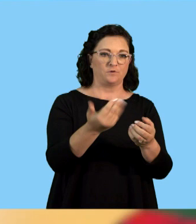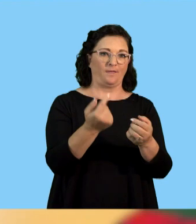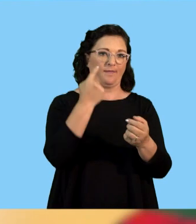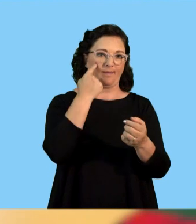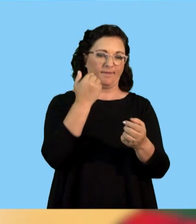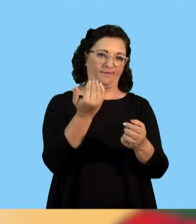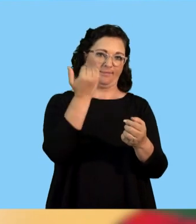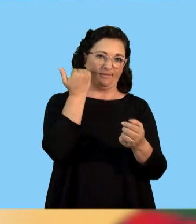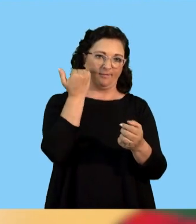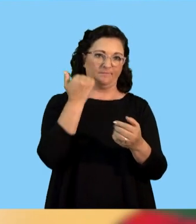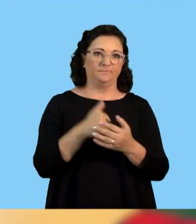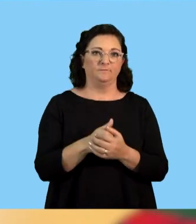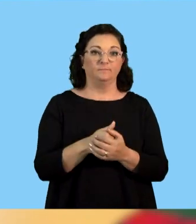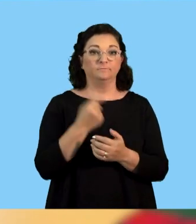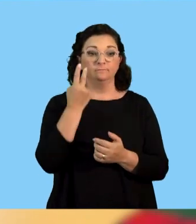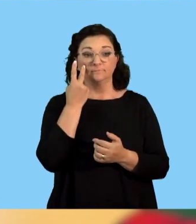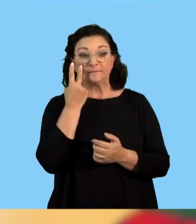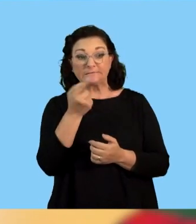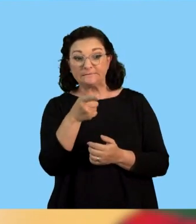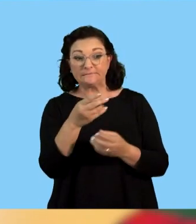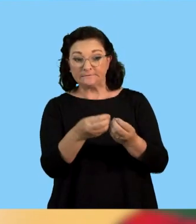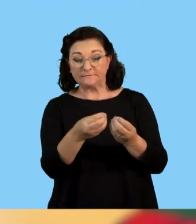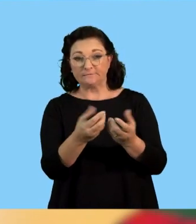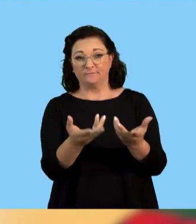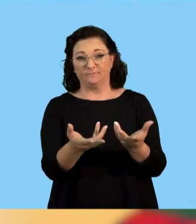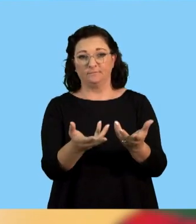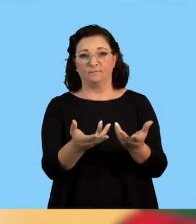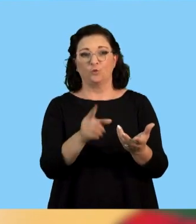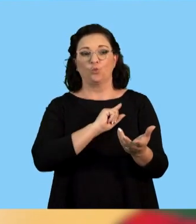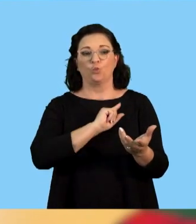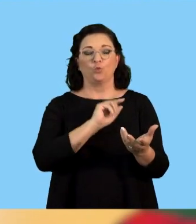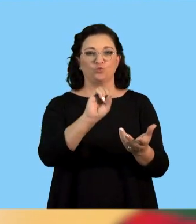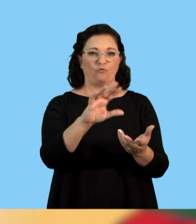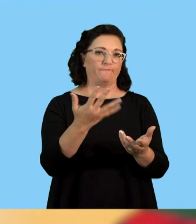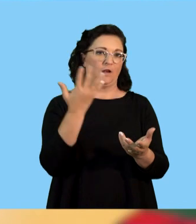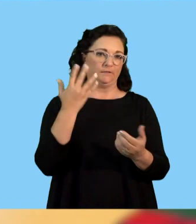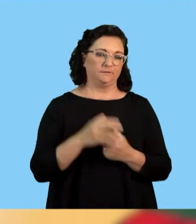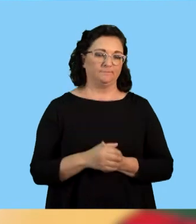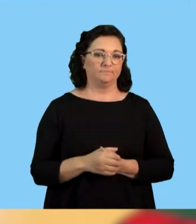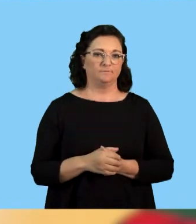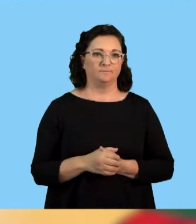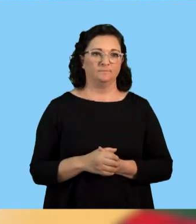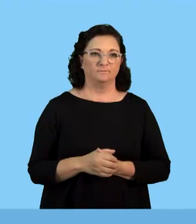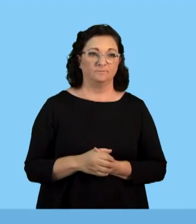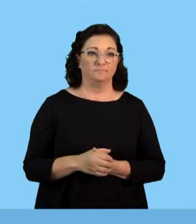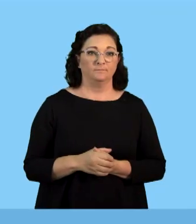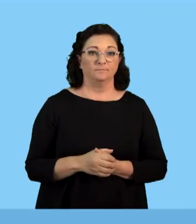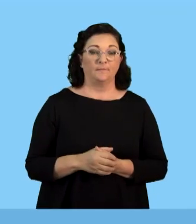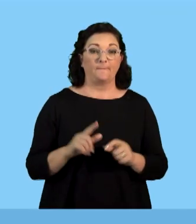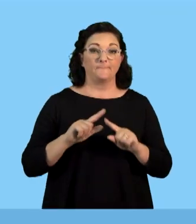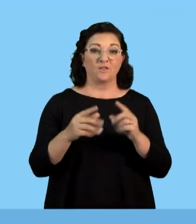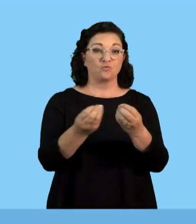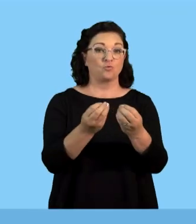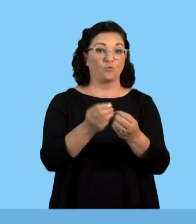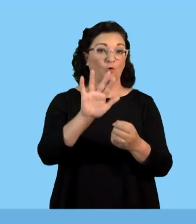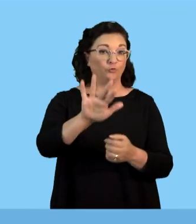object into our eyes, which then enables us to see that particular object that reflected the light. Remember, if an